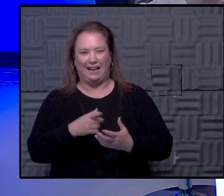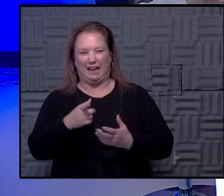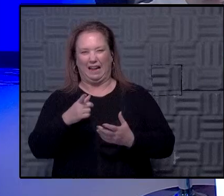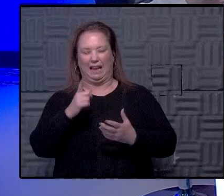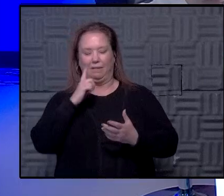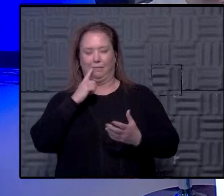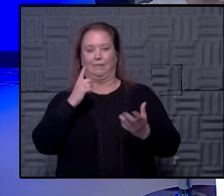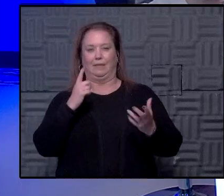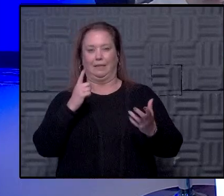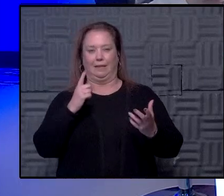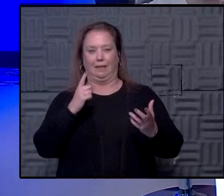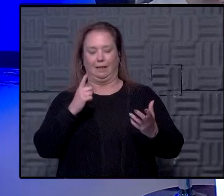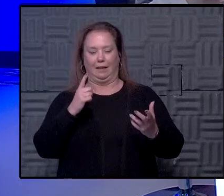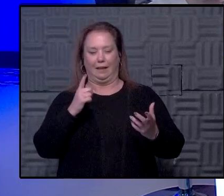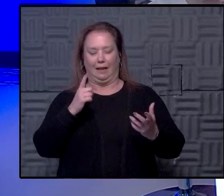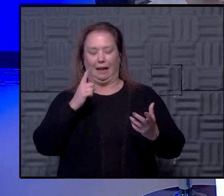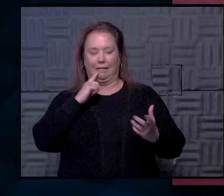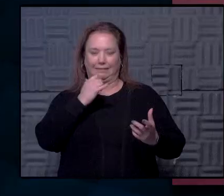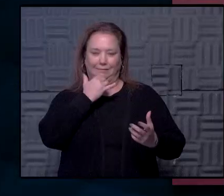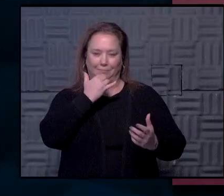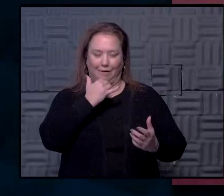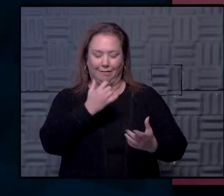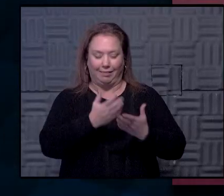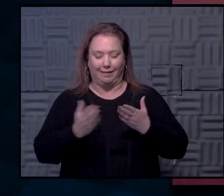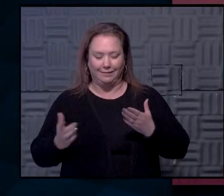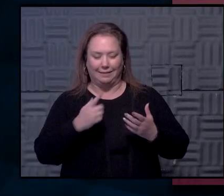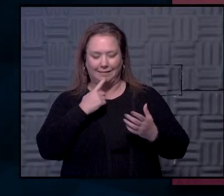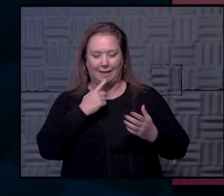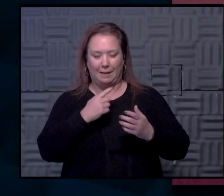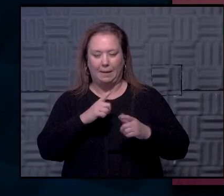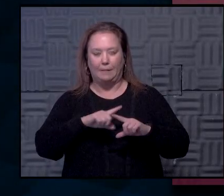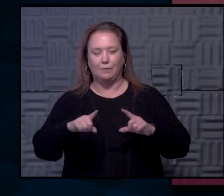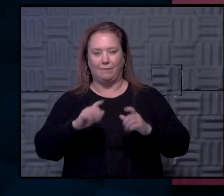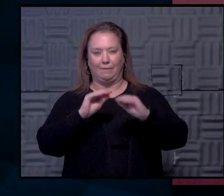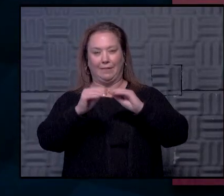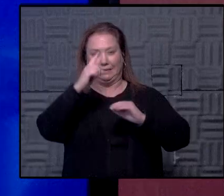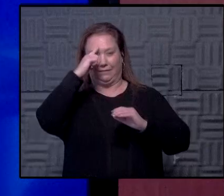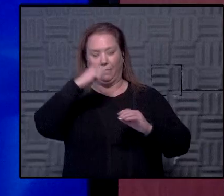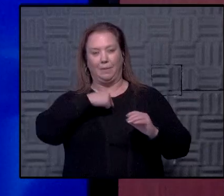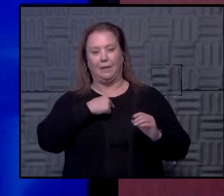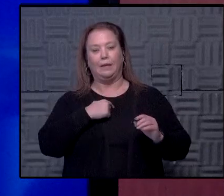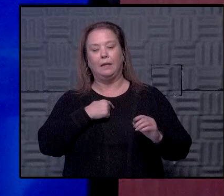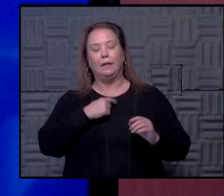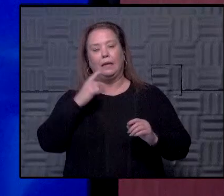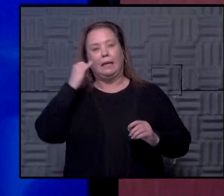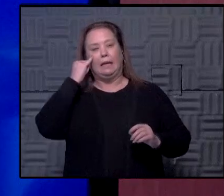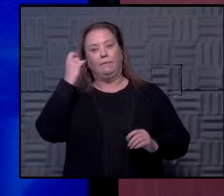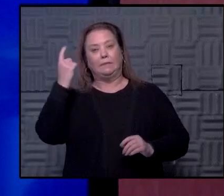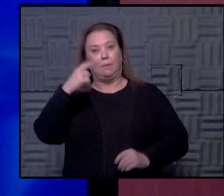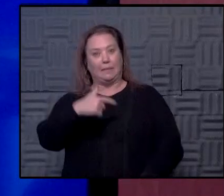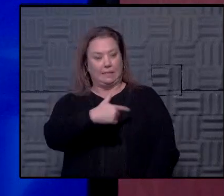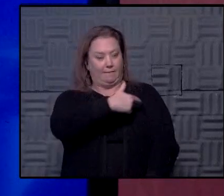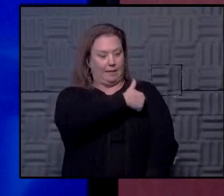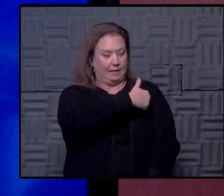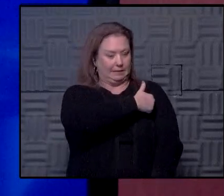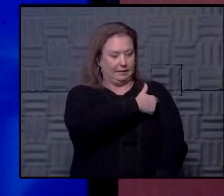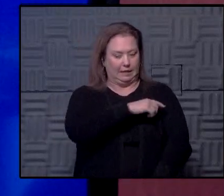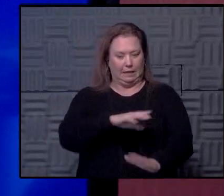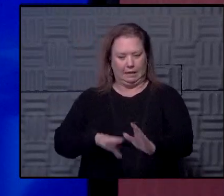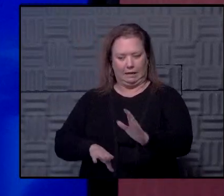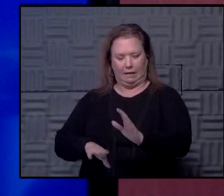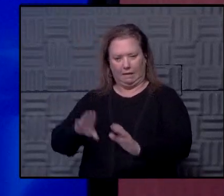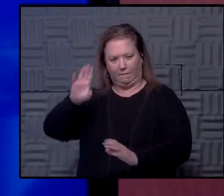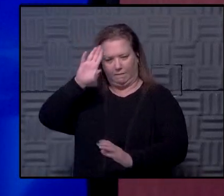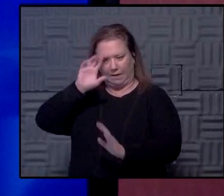kind of go out on a limb, and sometimes the limb gets chopped off. So if somebody has the vaccine and then they develop a